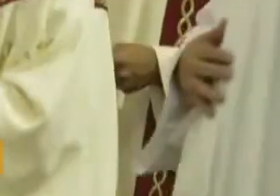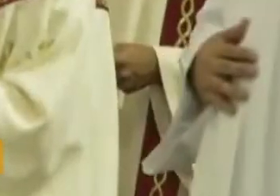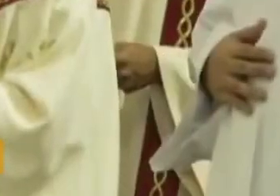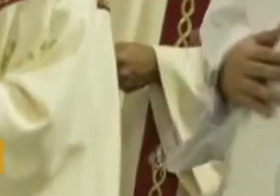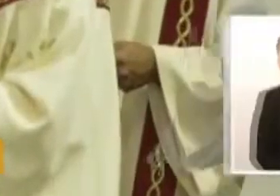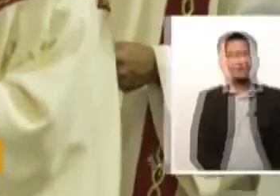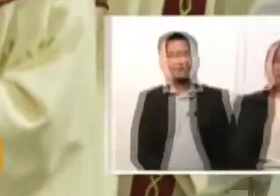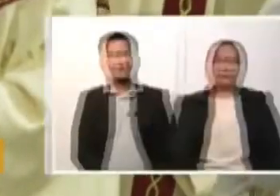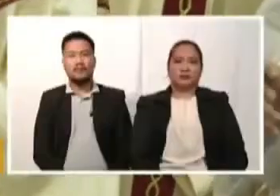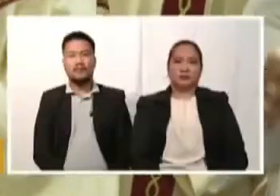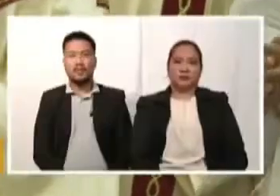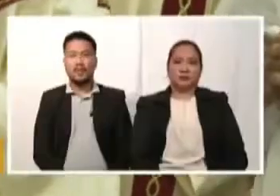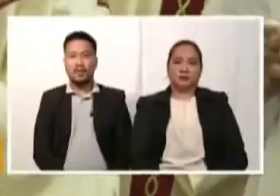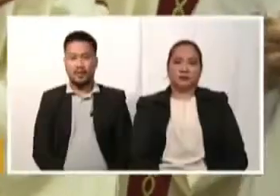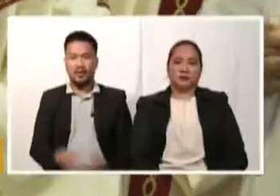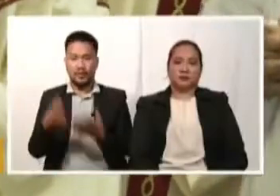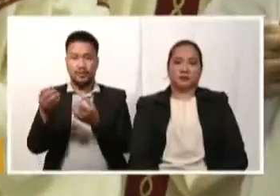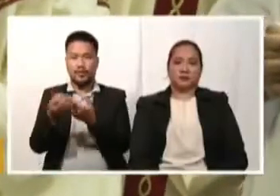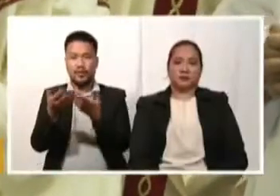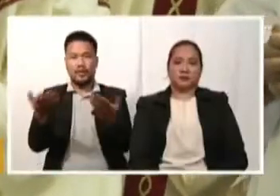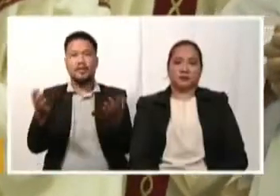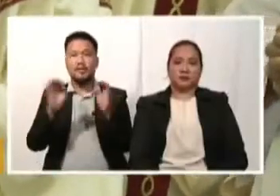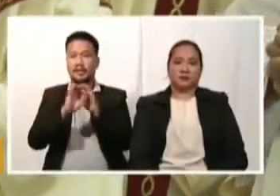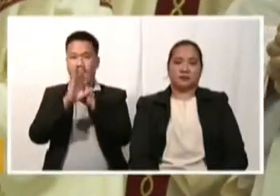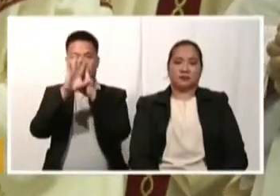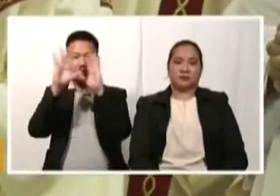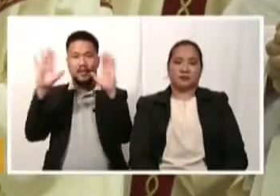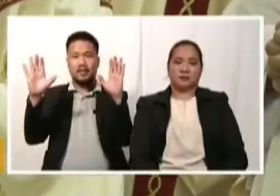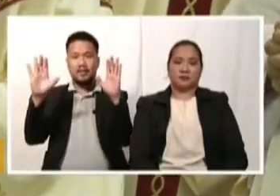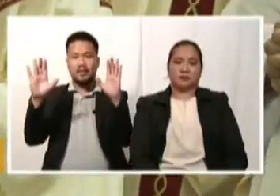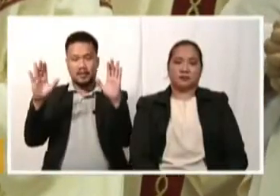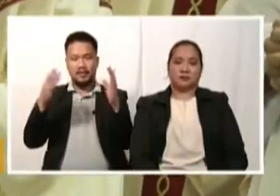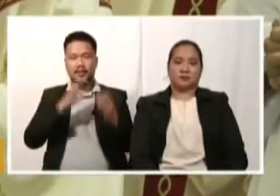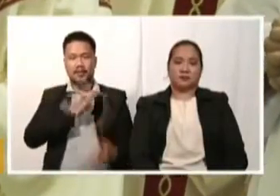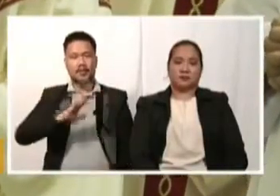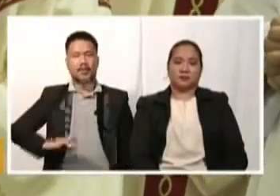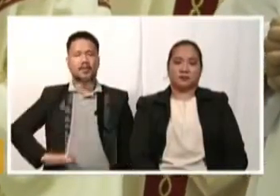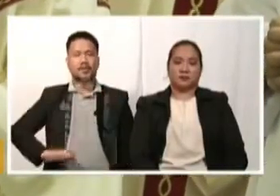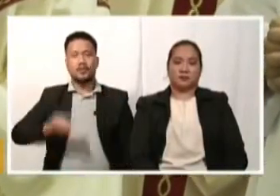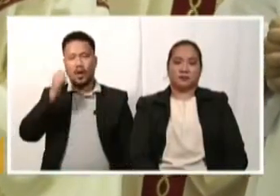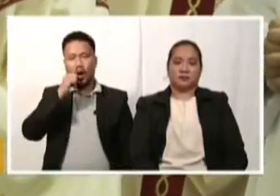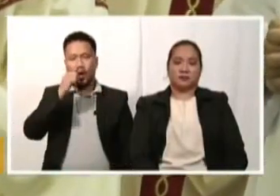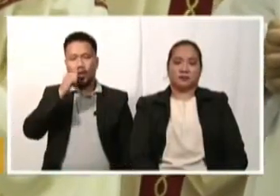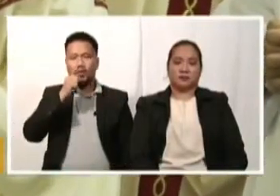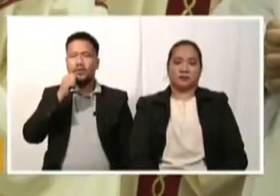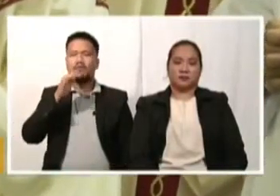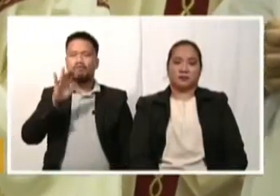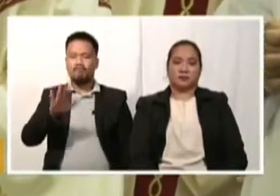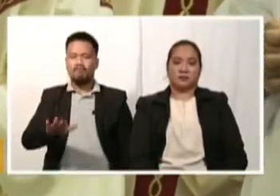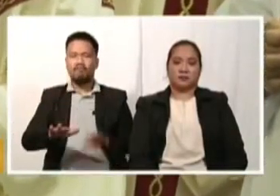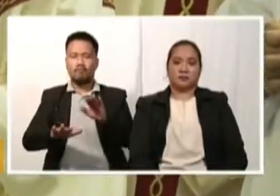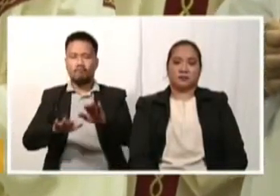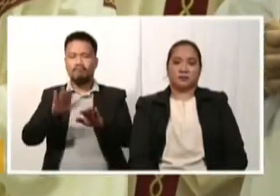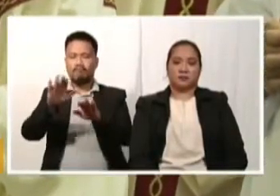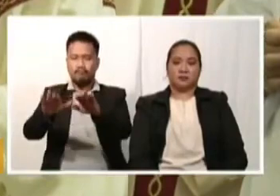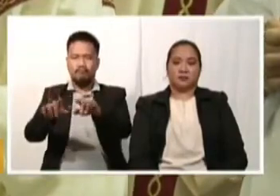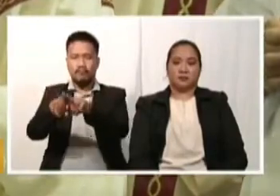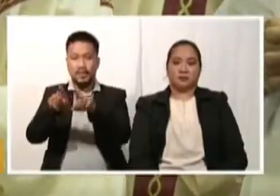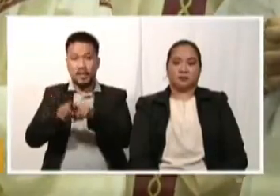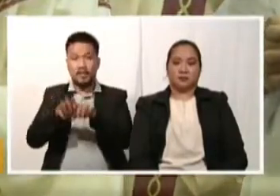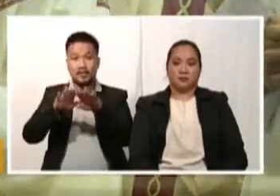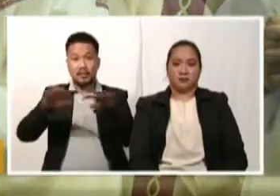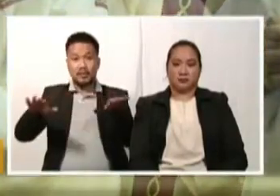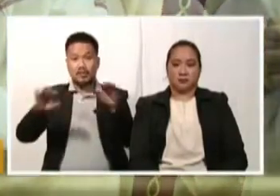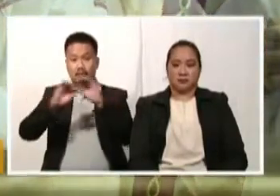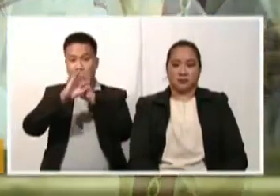You have been enlightened by Christ. Walk always as children of the light and keep